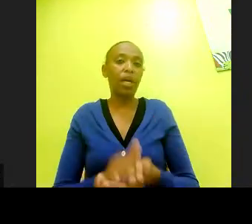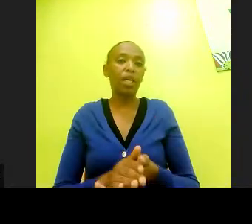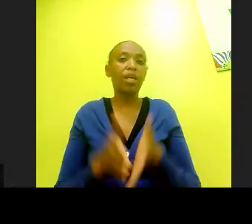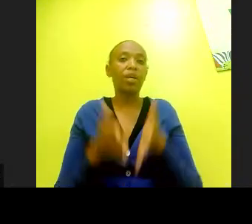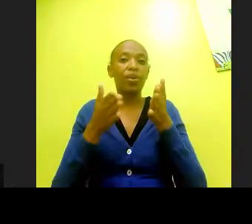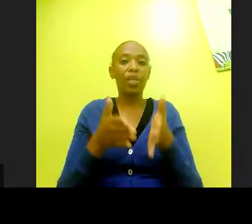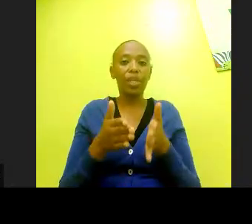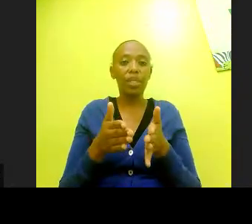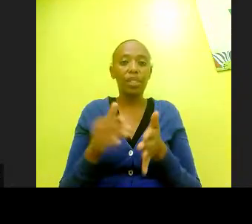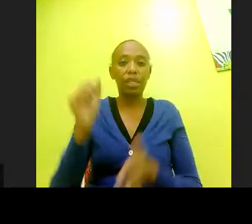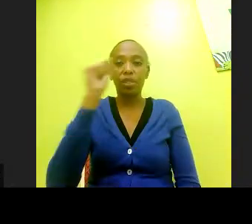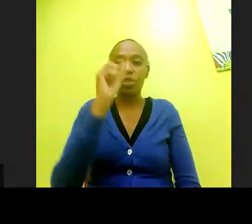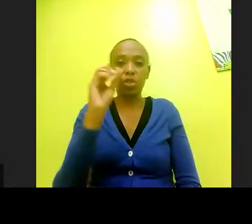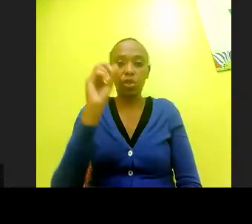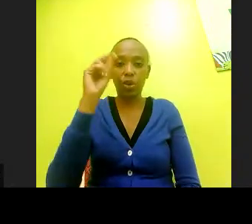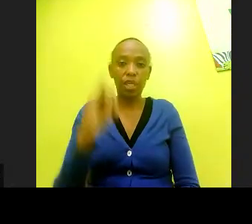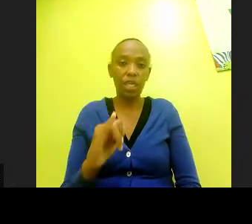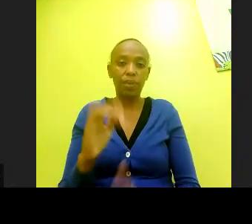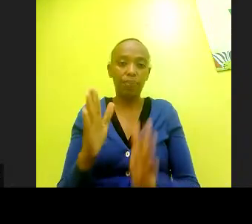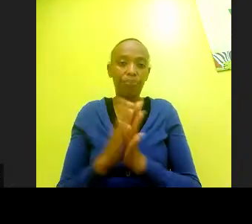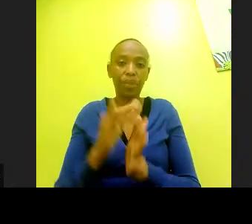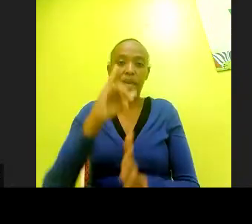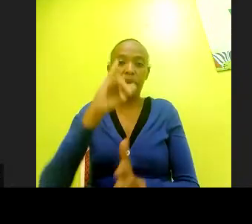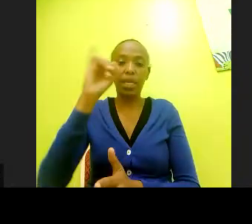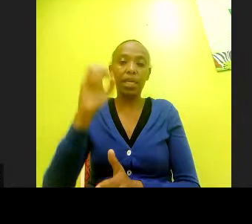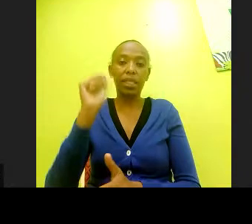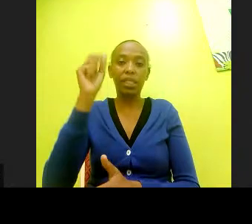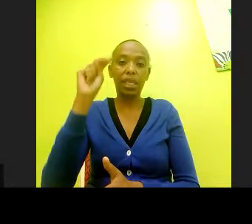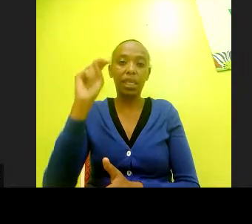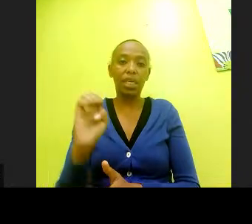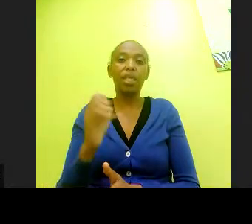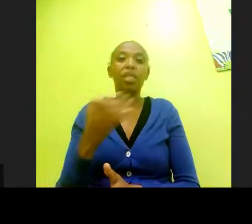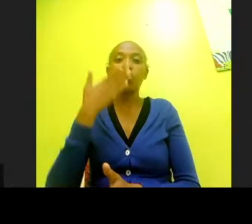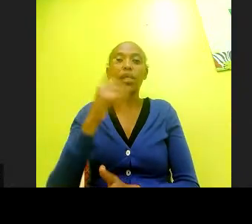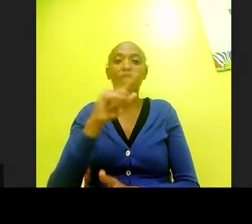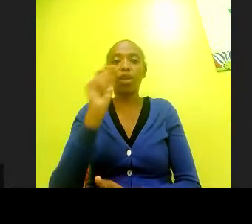Sonny, and Jean for questions.